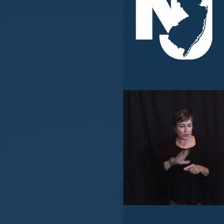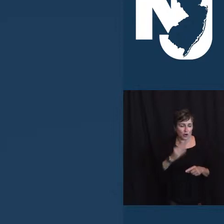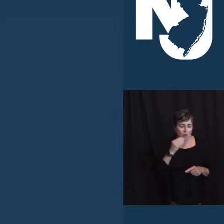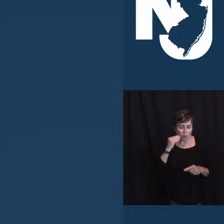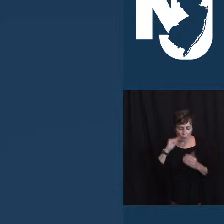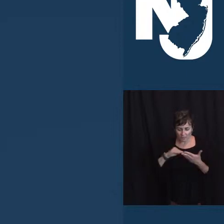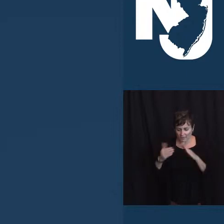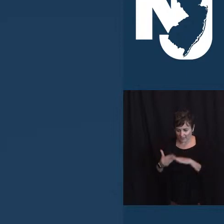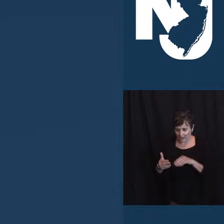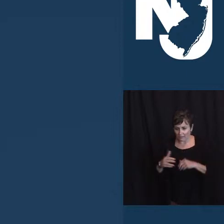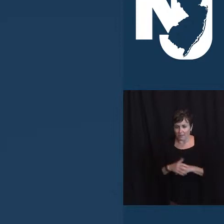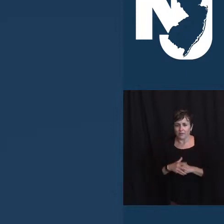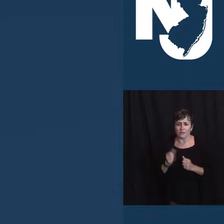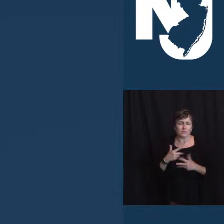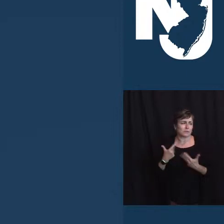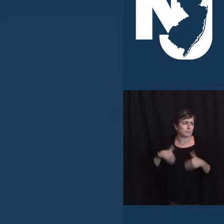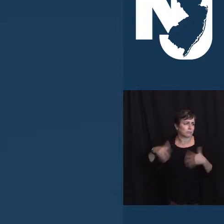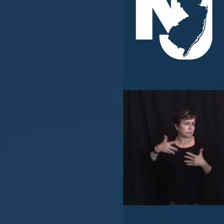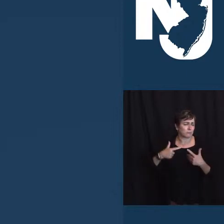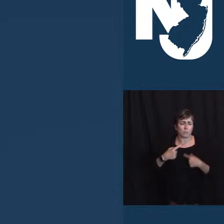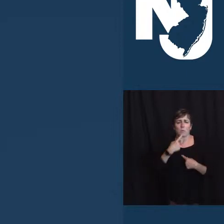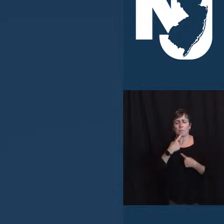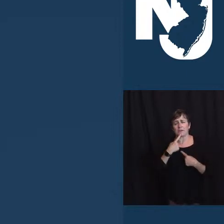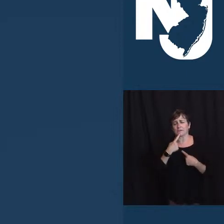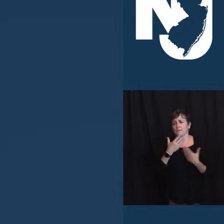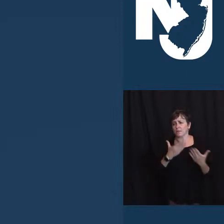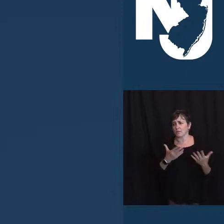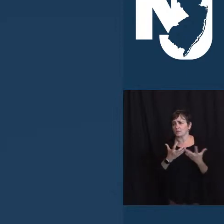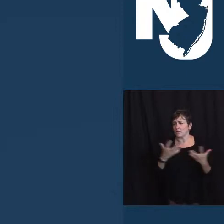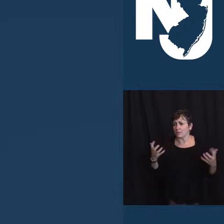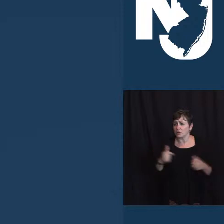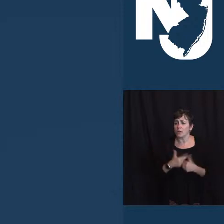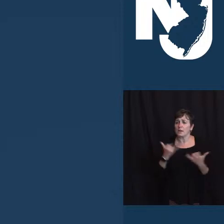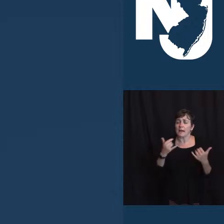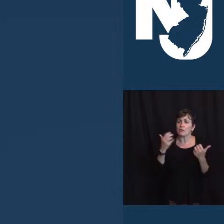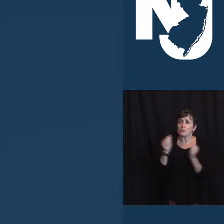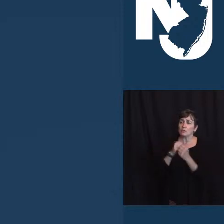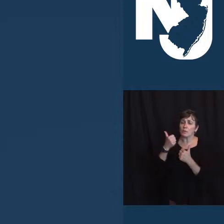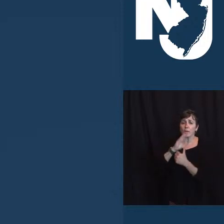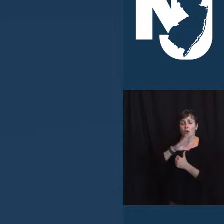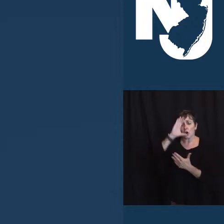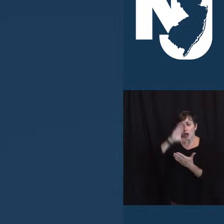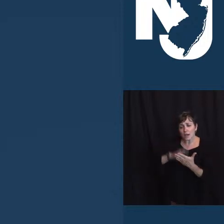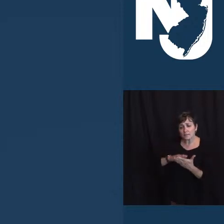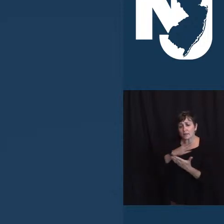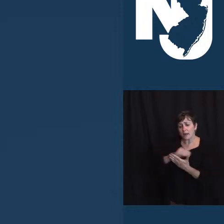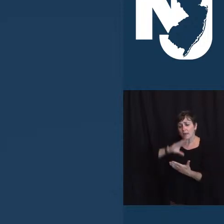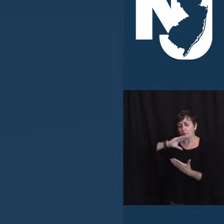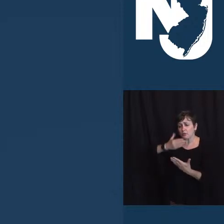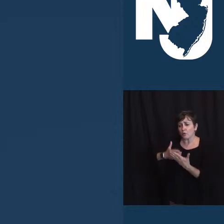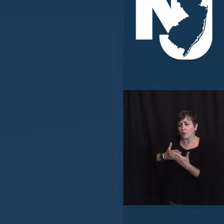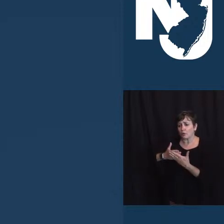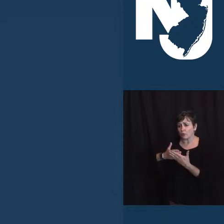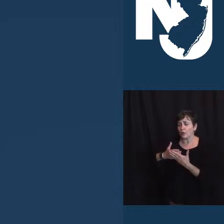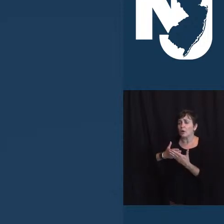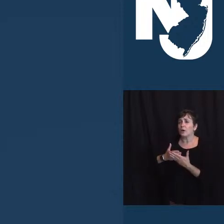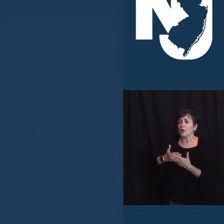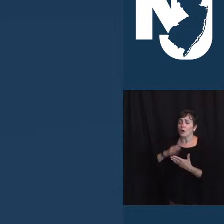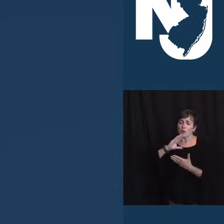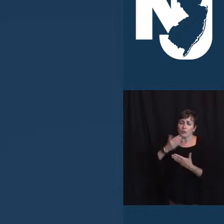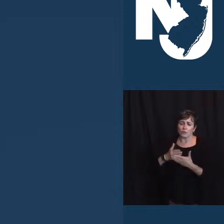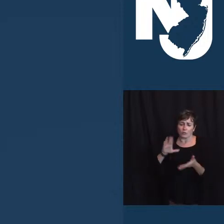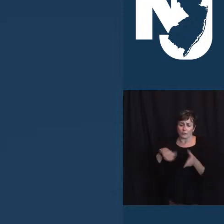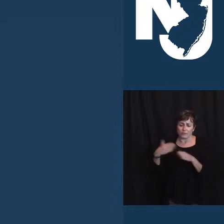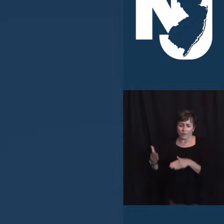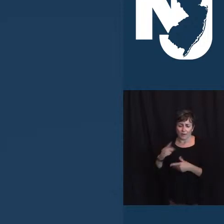dearly. Donna is now reunited with Richard and their daughter, Amanda, bless her heart, who died of cancer at the